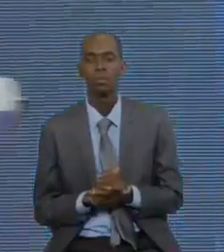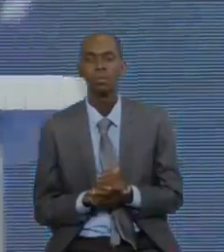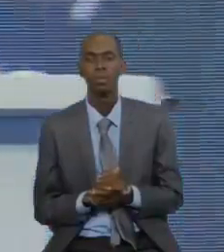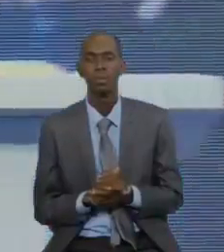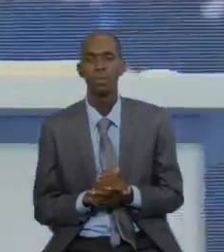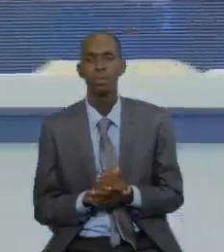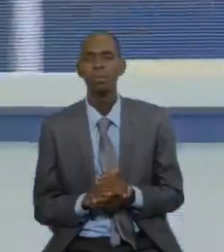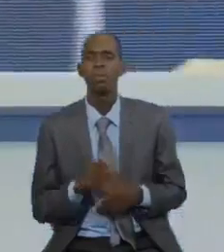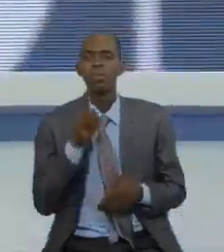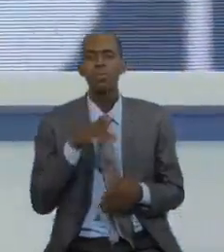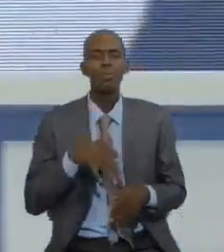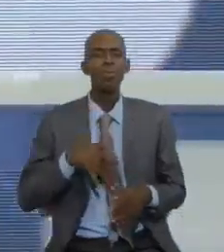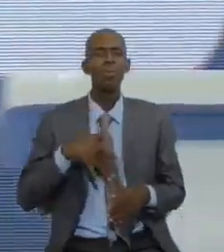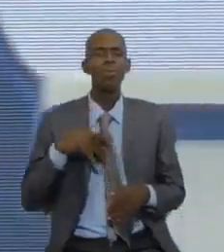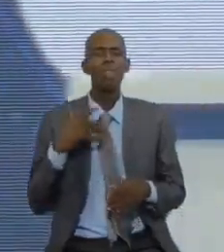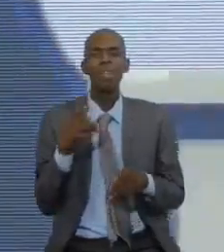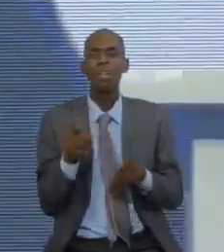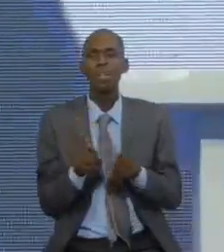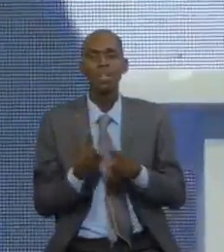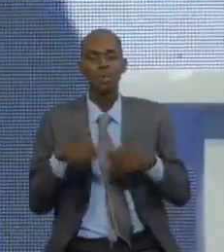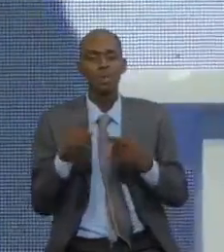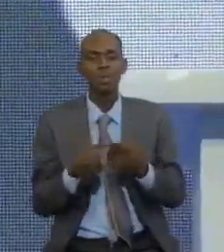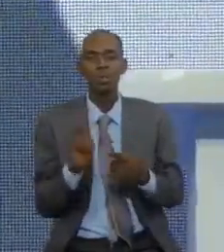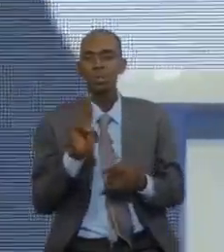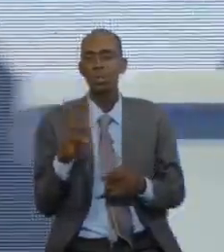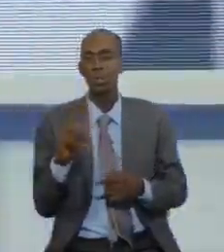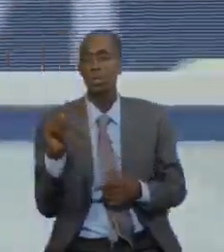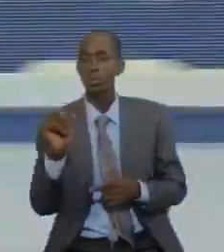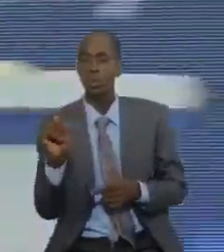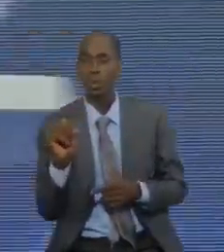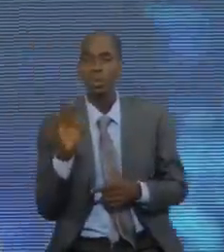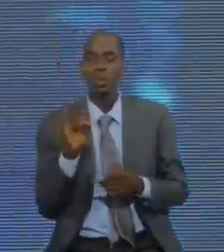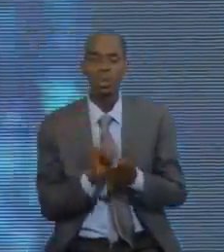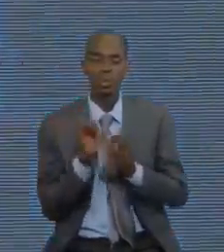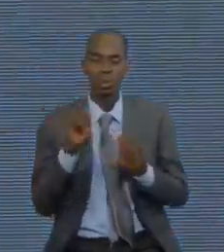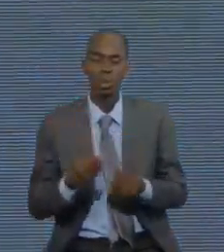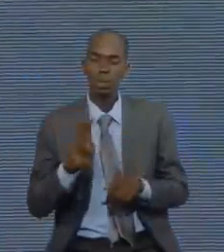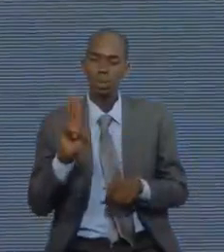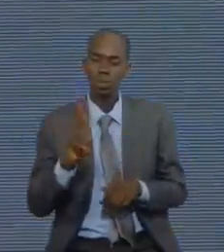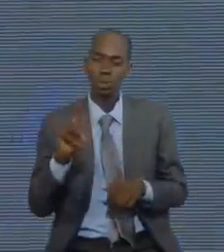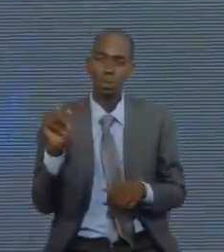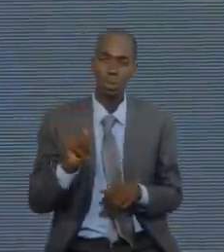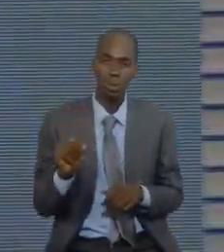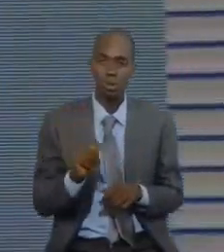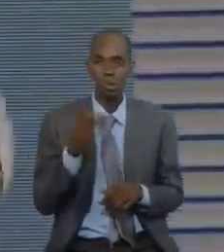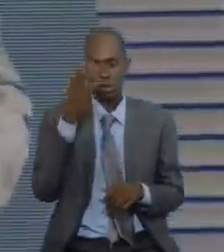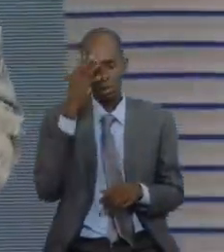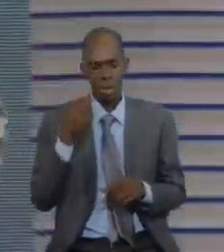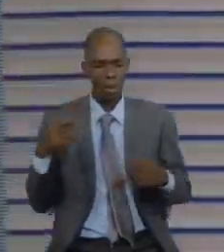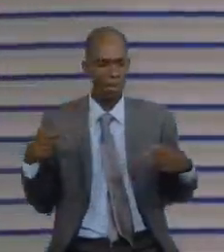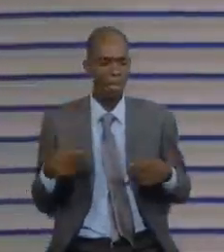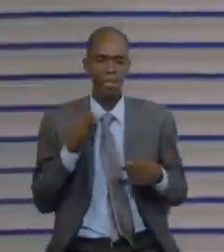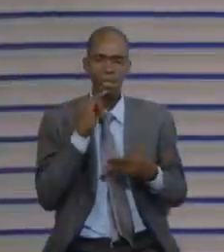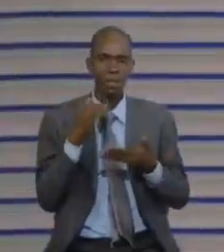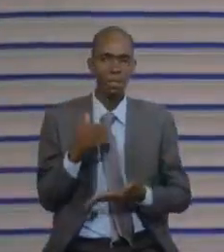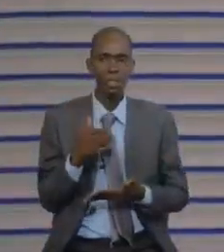You feel like going to the restroom so that you can ease yourself. You know, the pain is there, the